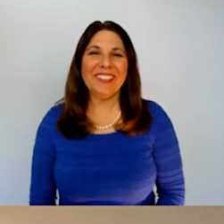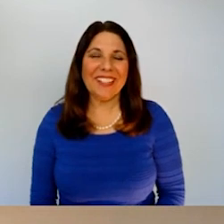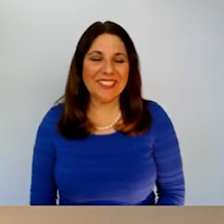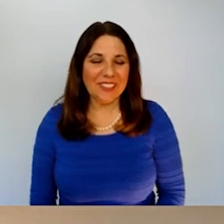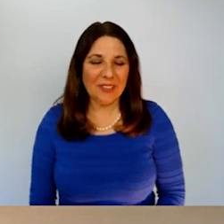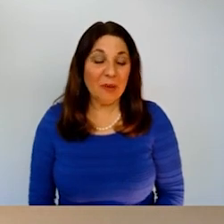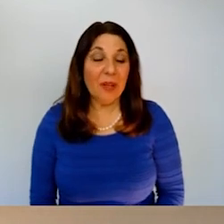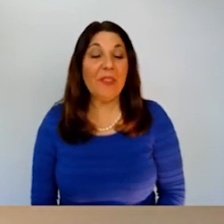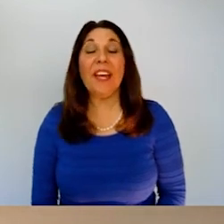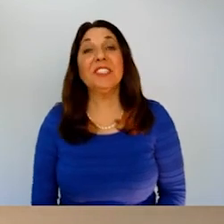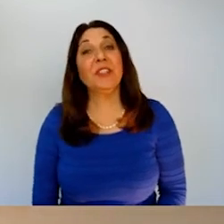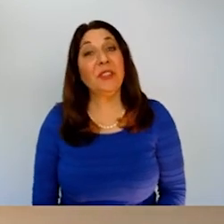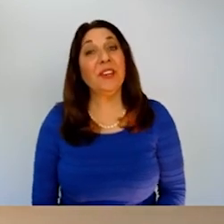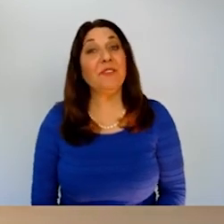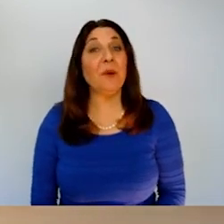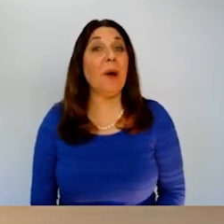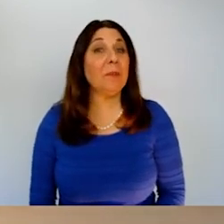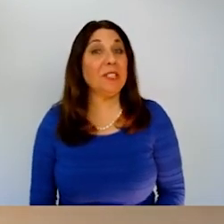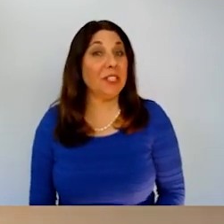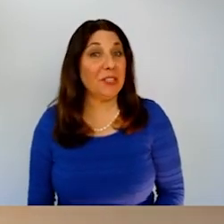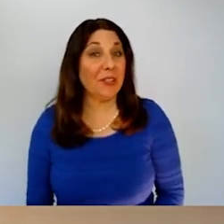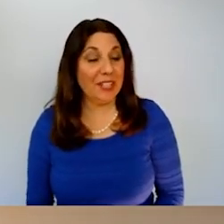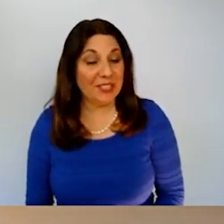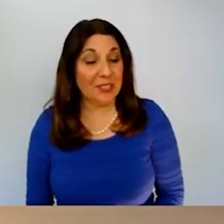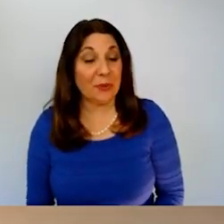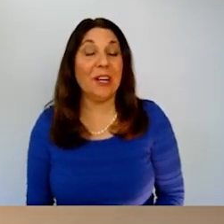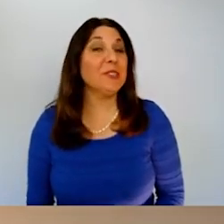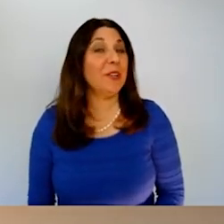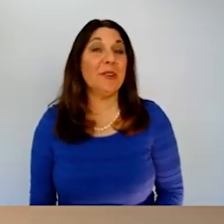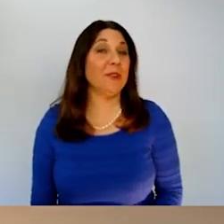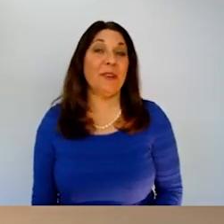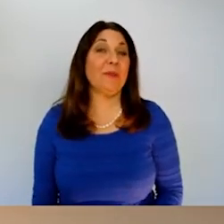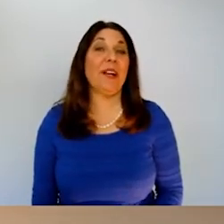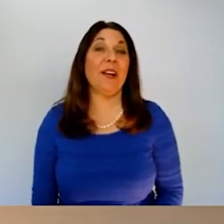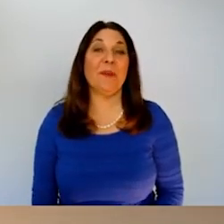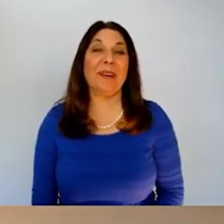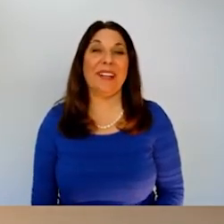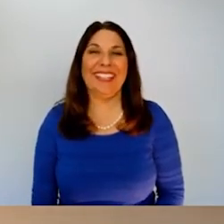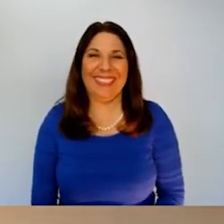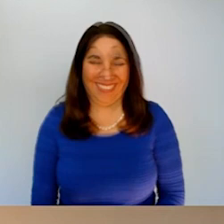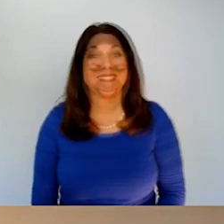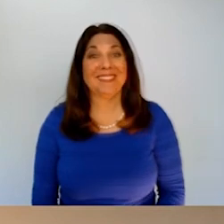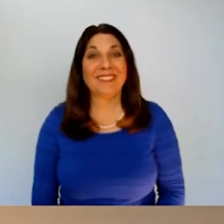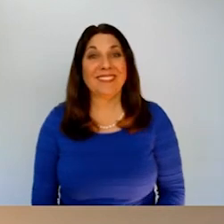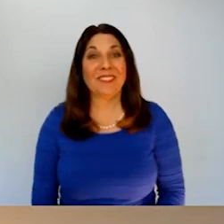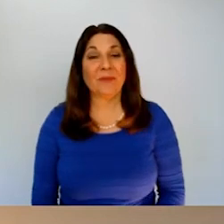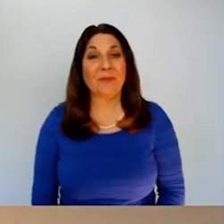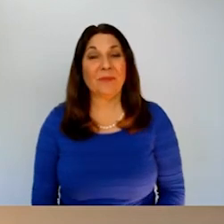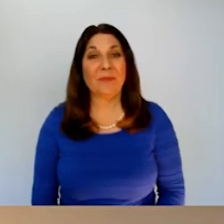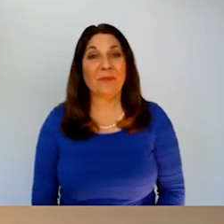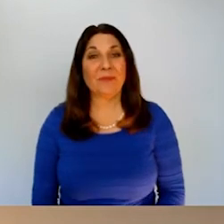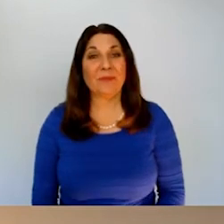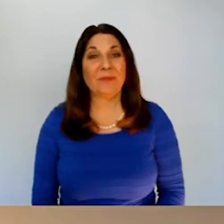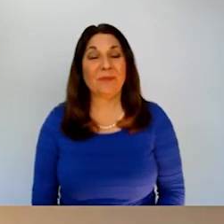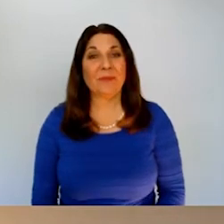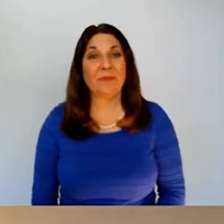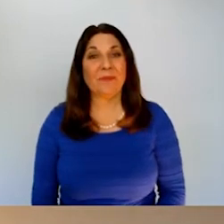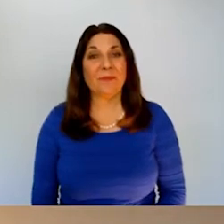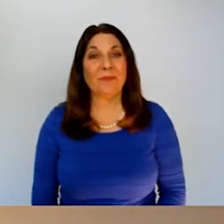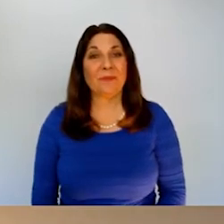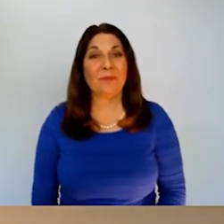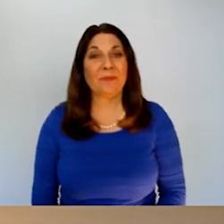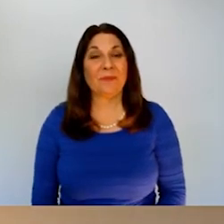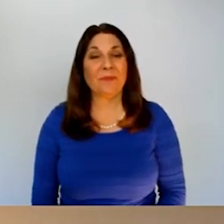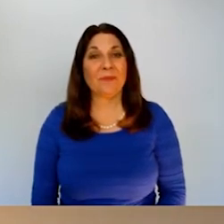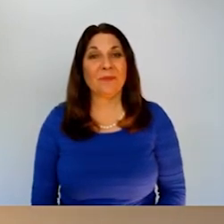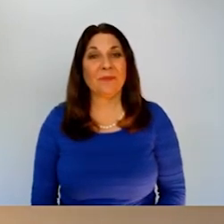Excellent. Excellent. Well, that is a good thing for a mom to teach their kids as well. So you're right on the money. Well, if there's one thing I've learned is that, I